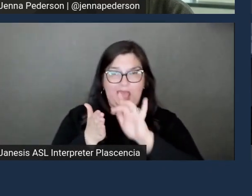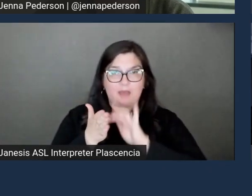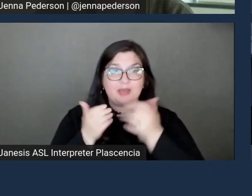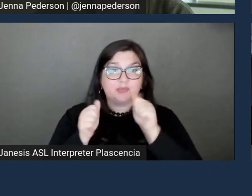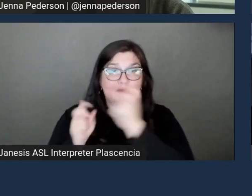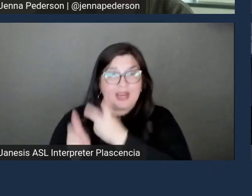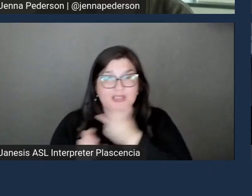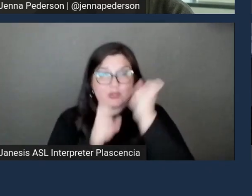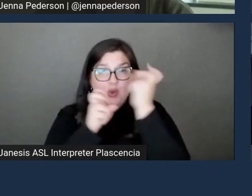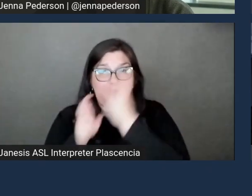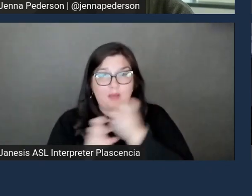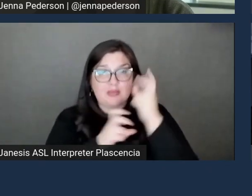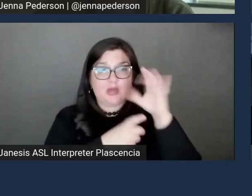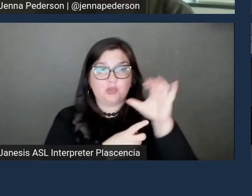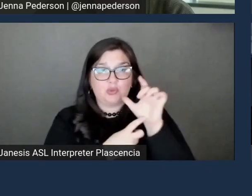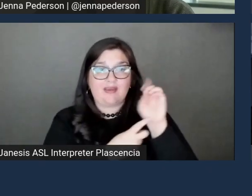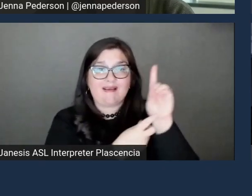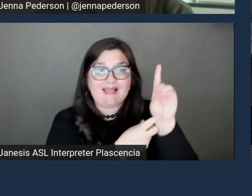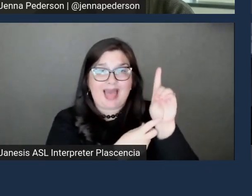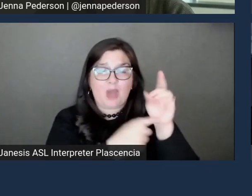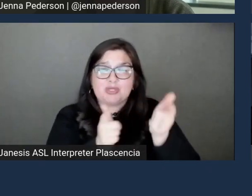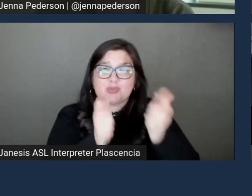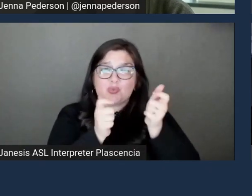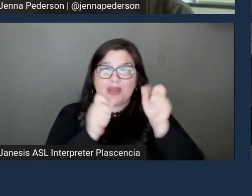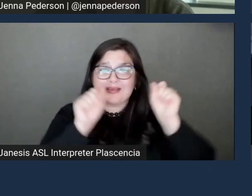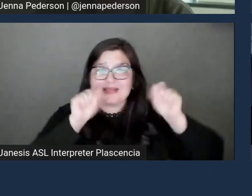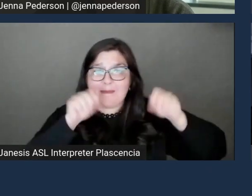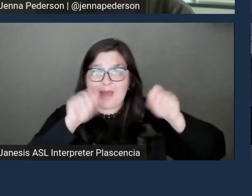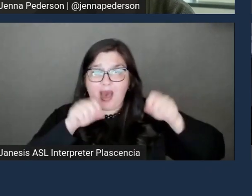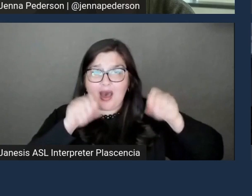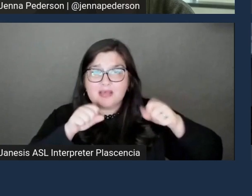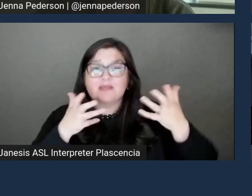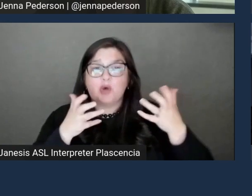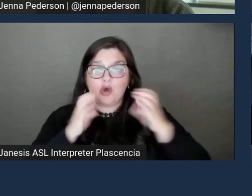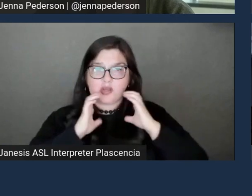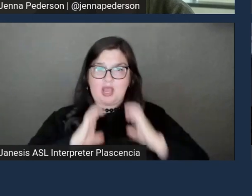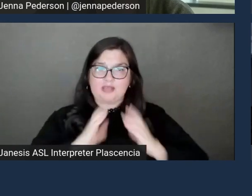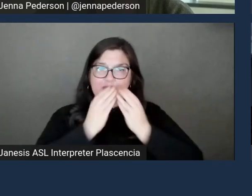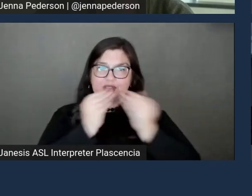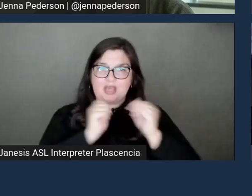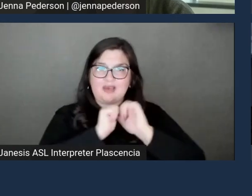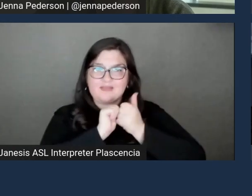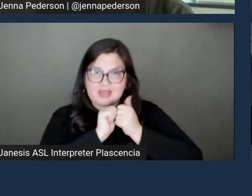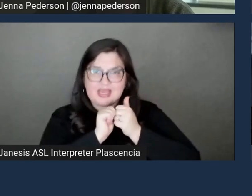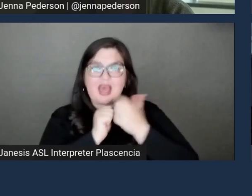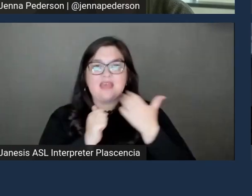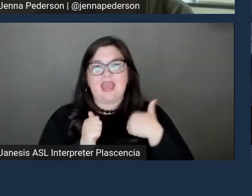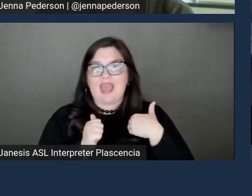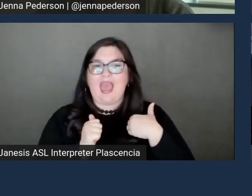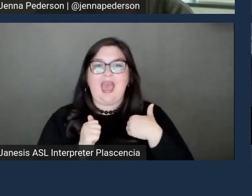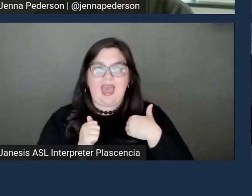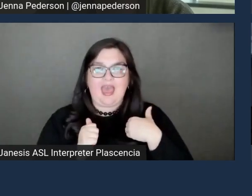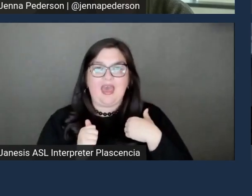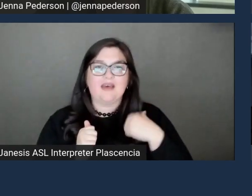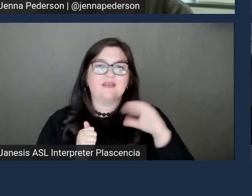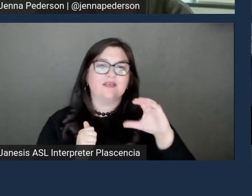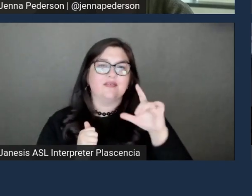as quickly as possible. The way customers have solved this in the past is they have complex client logic baked